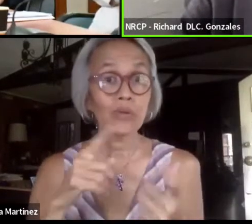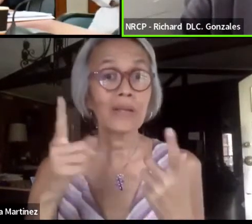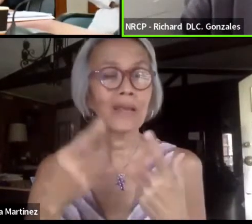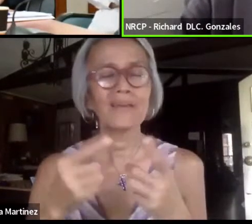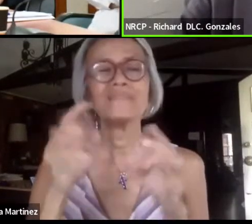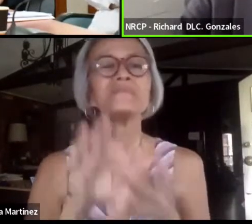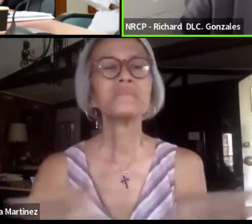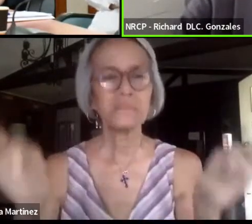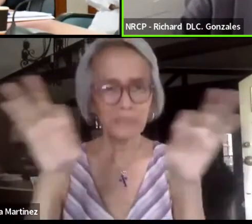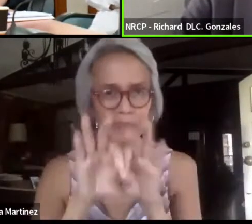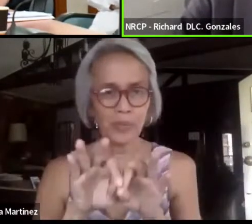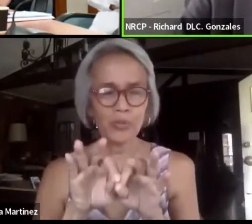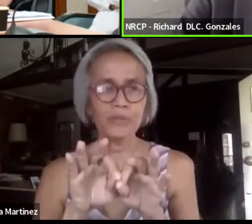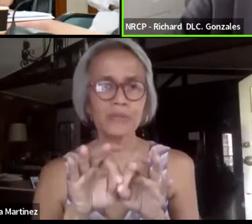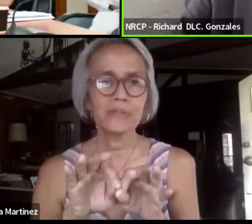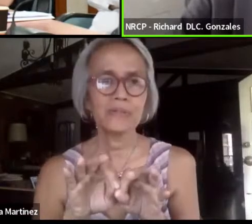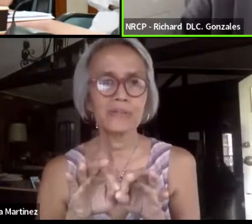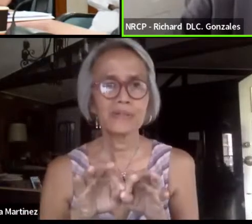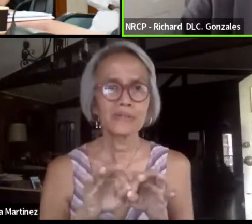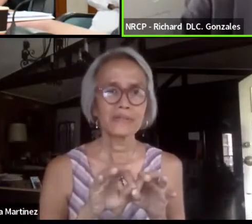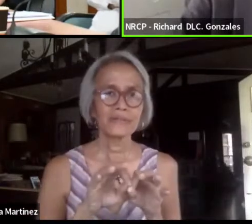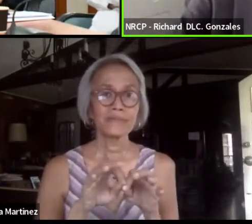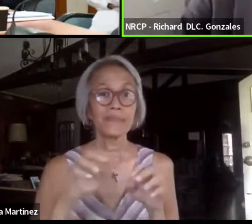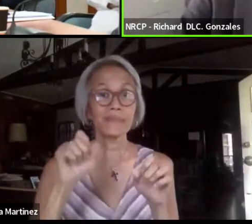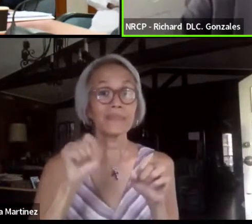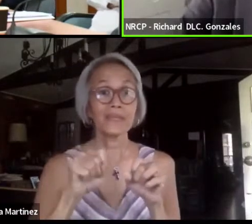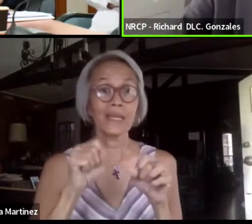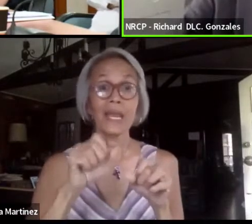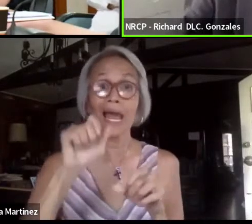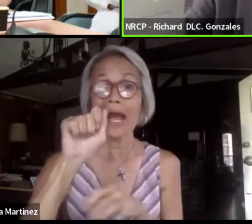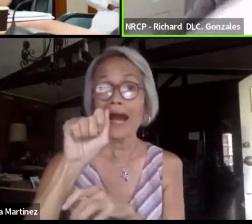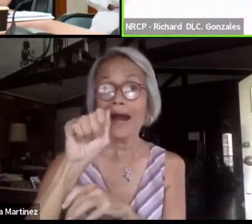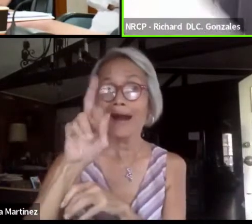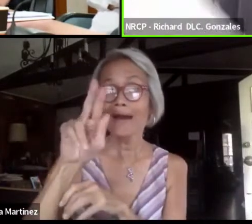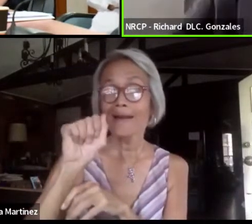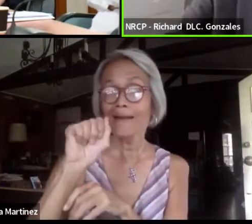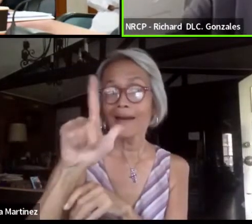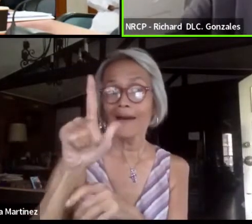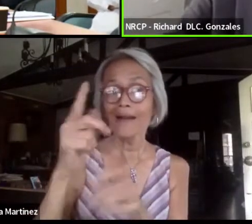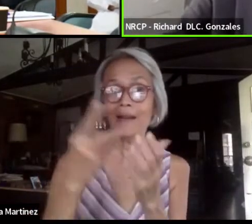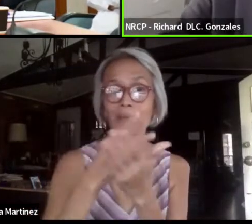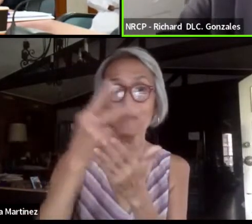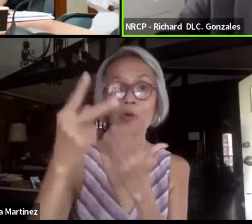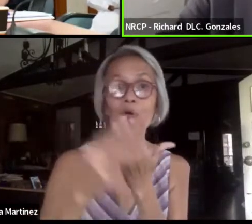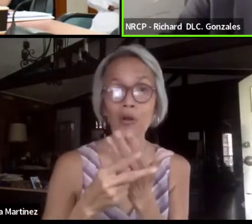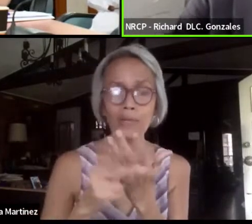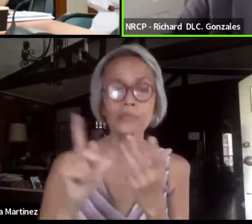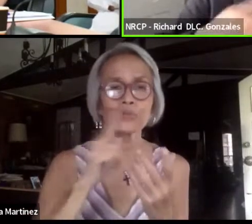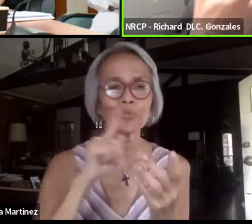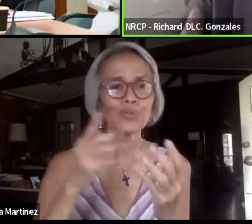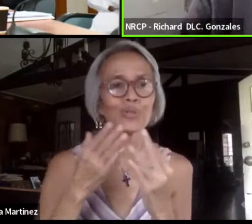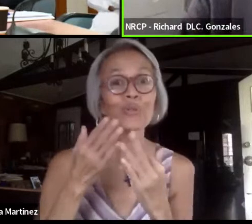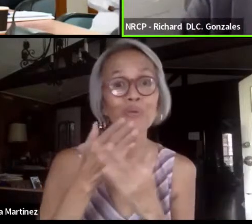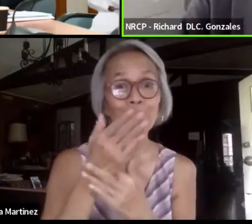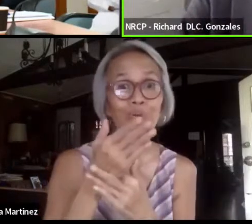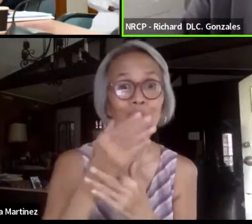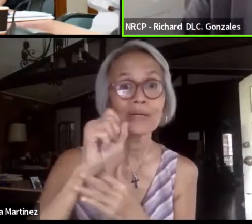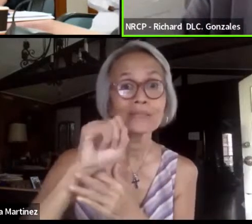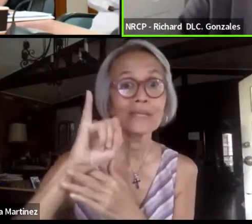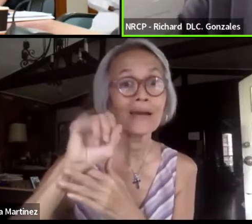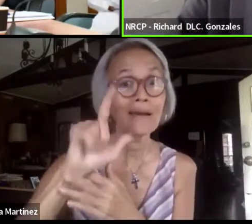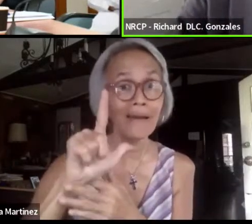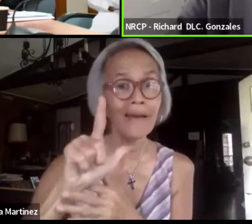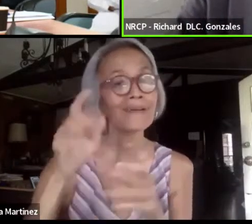economically. Including SEL in the ARAL is essential because through SEL, students can develop their